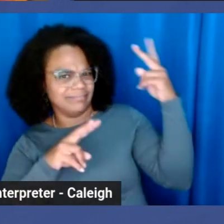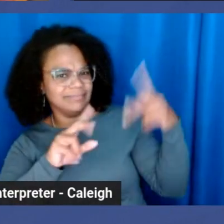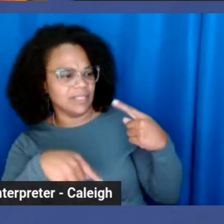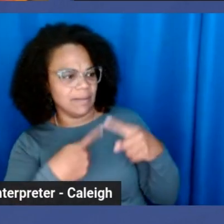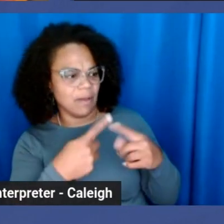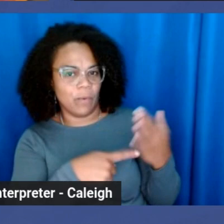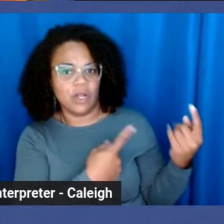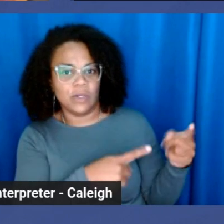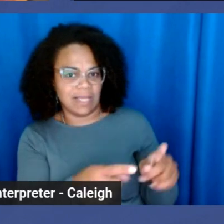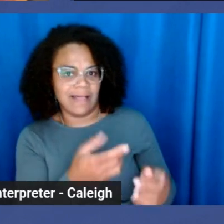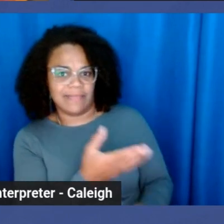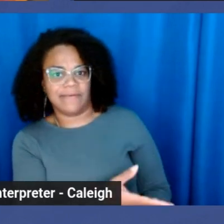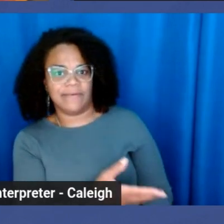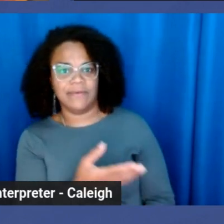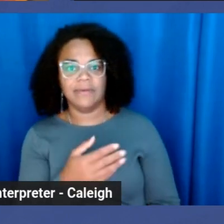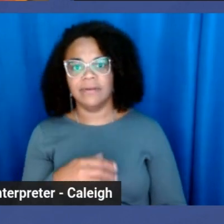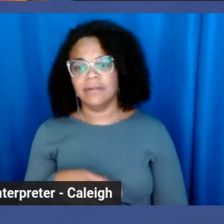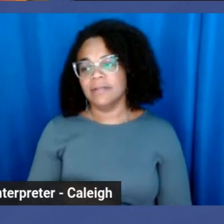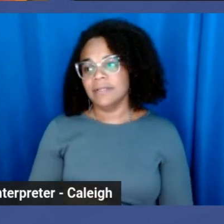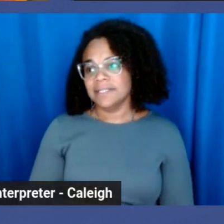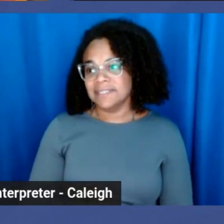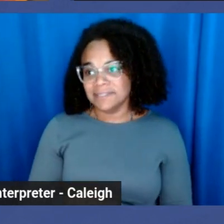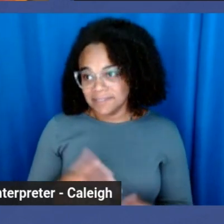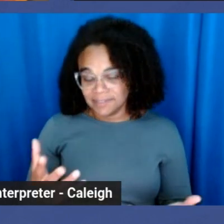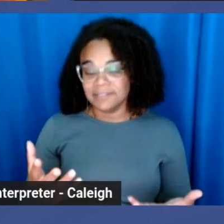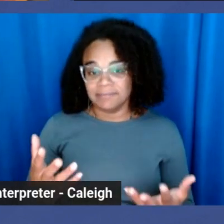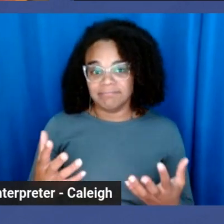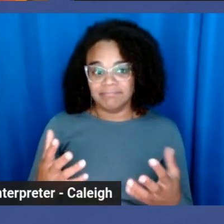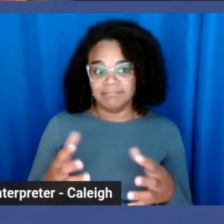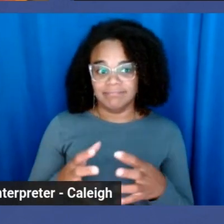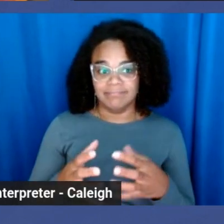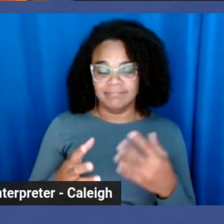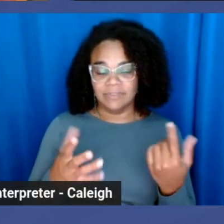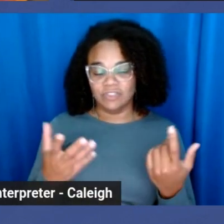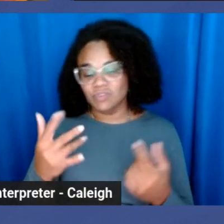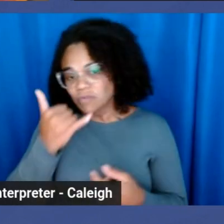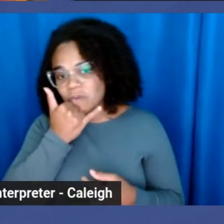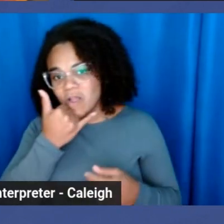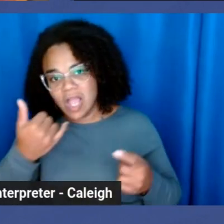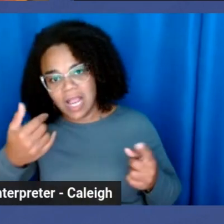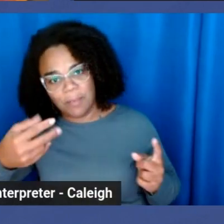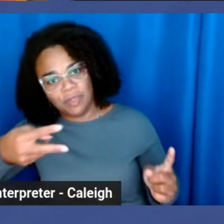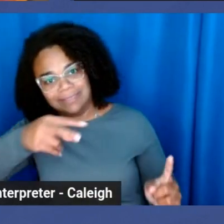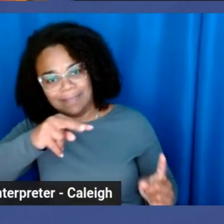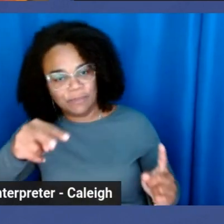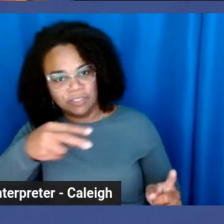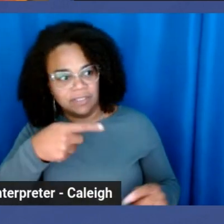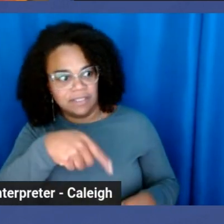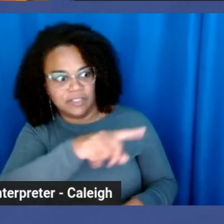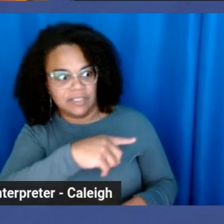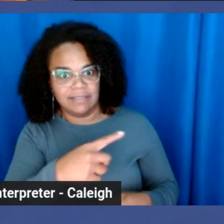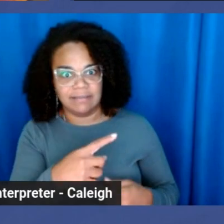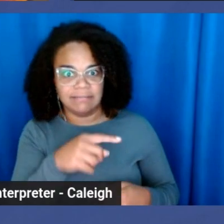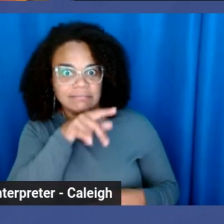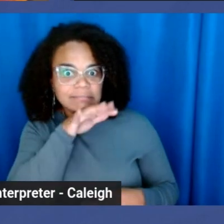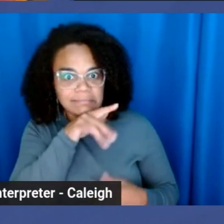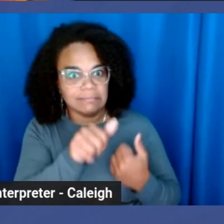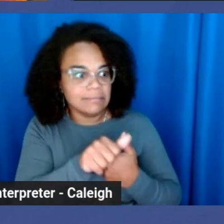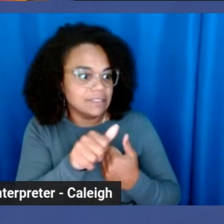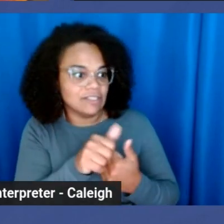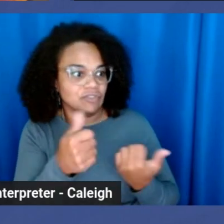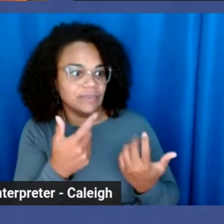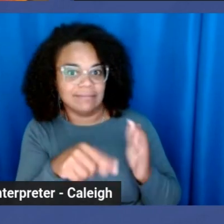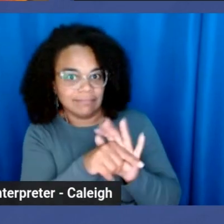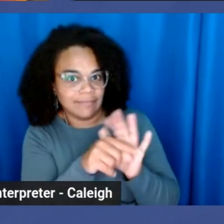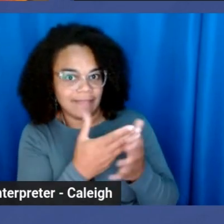right? And there's this misperception that there's kind of seedy stuff happening when that really is not